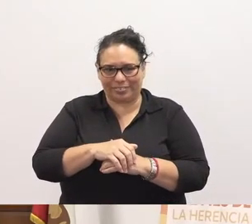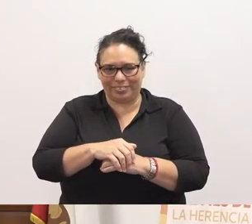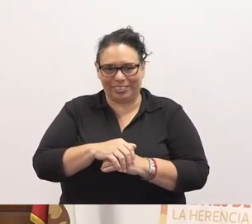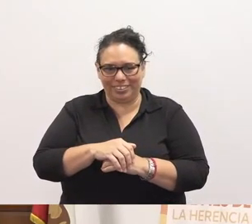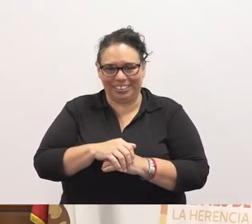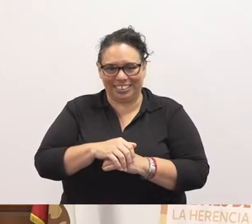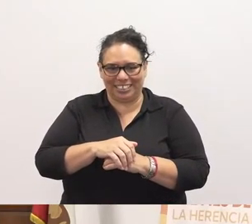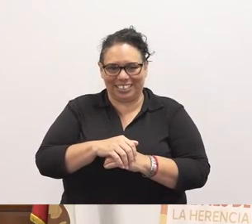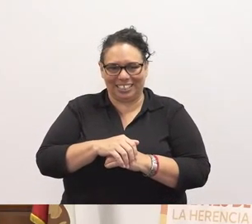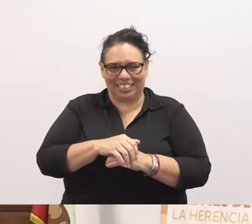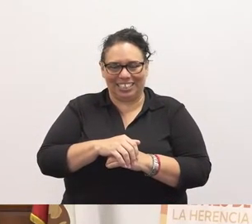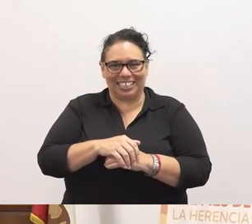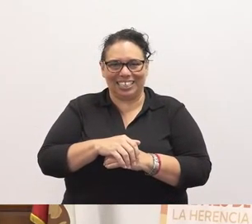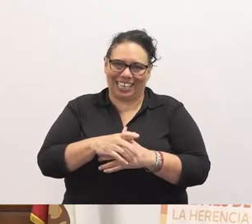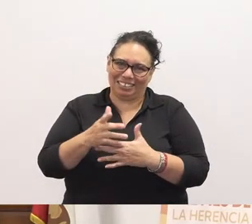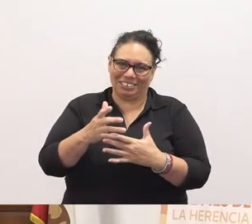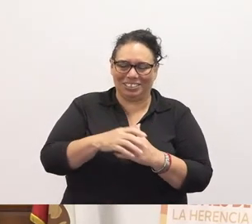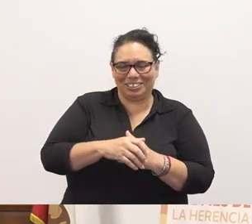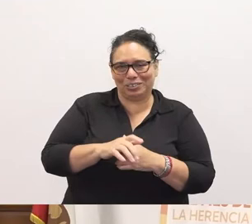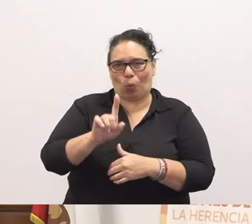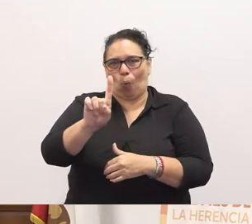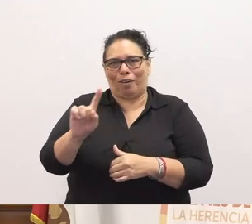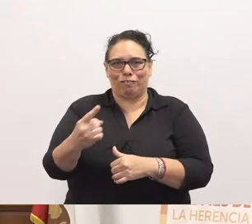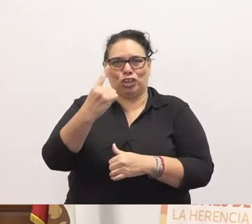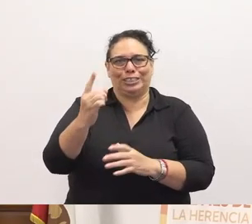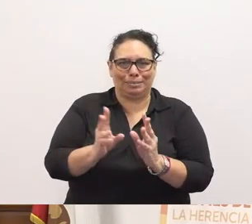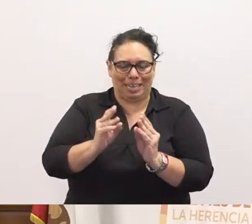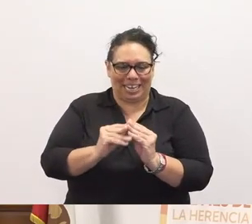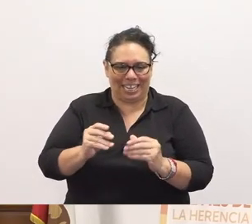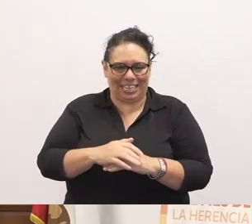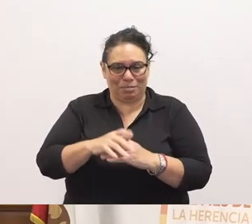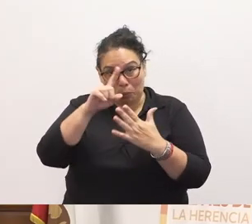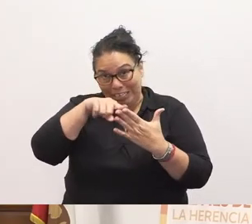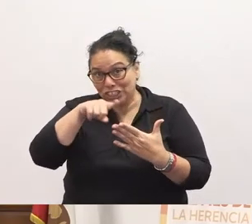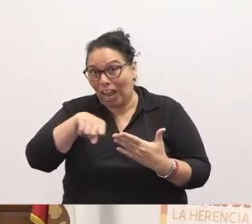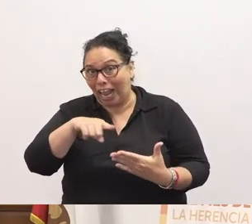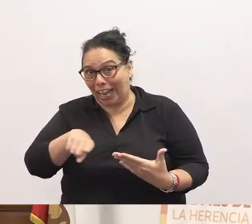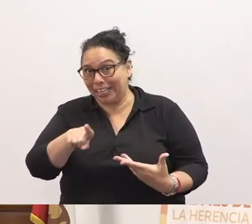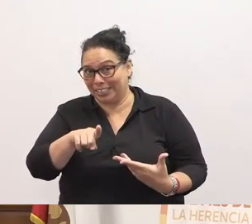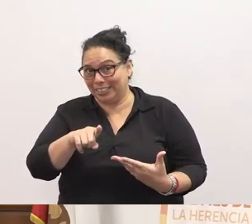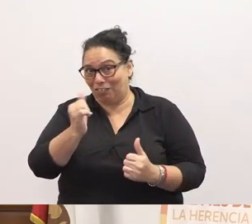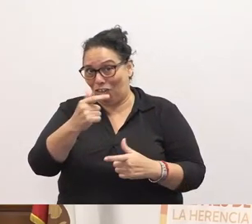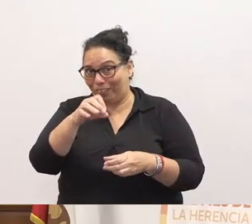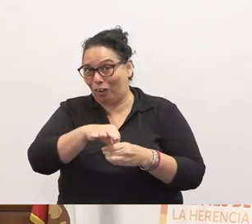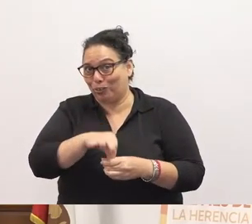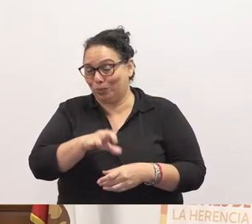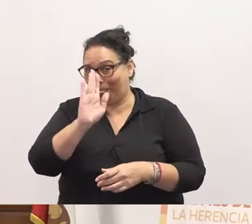meeting, Axel, so you got to milk it. But we do keep a tracker on every vote. No.